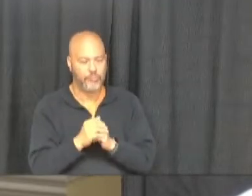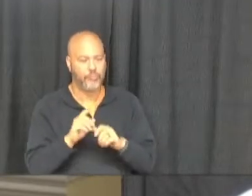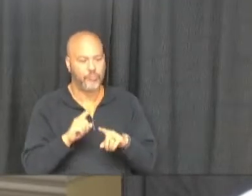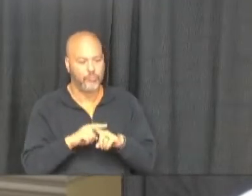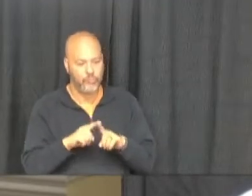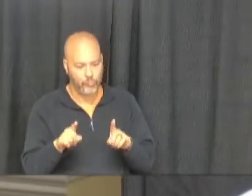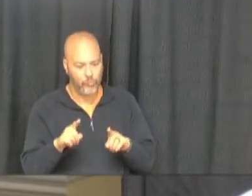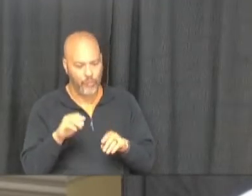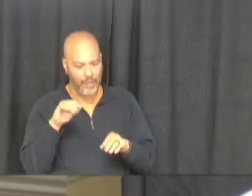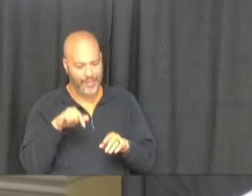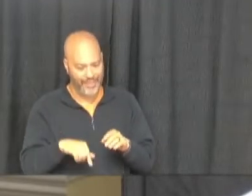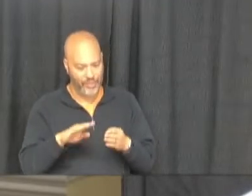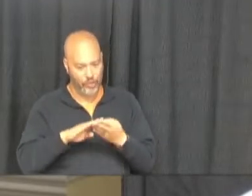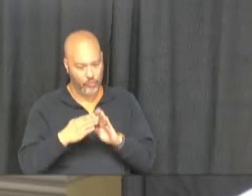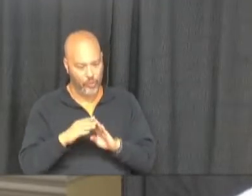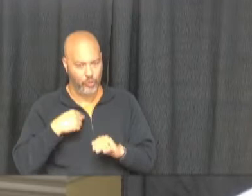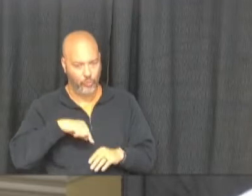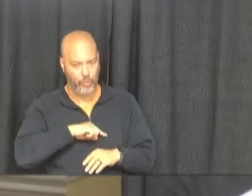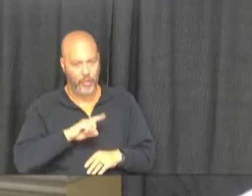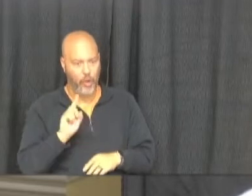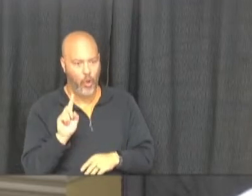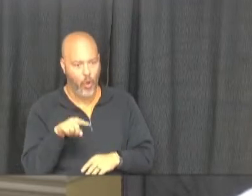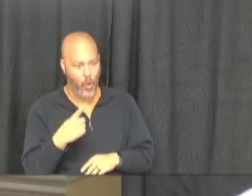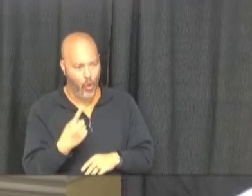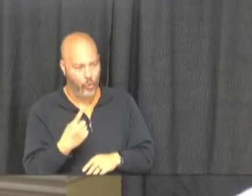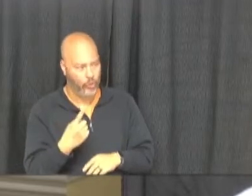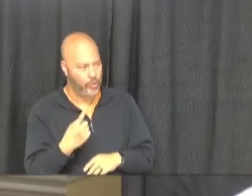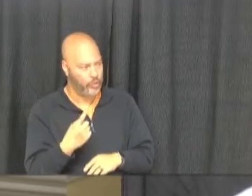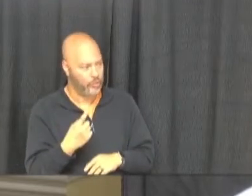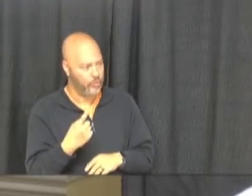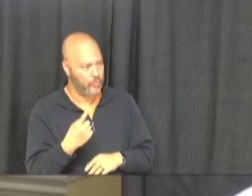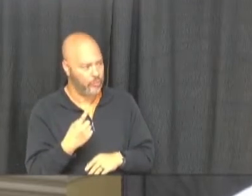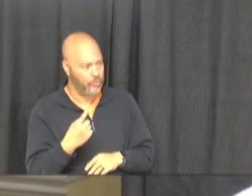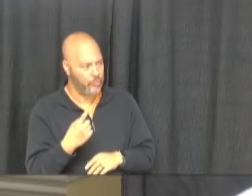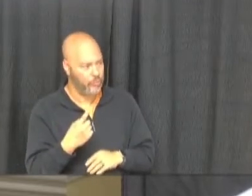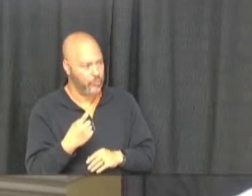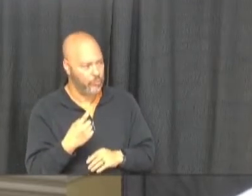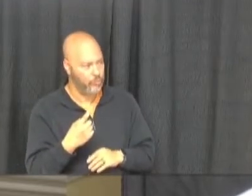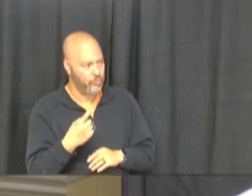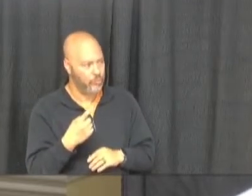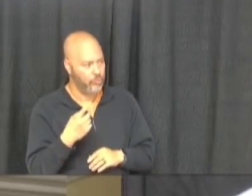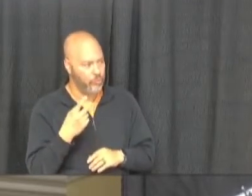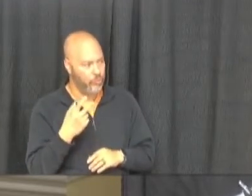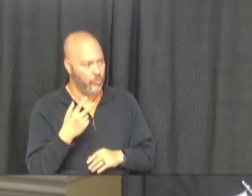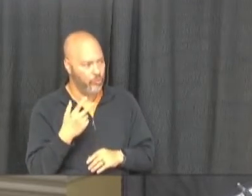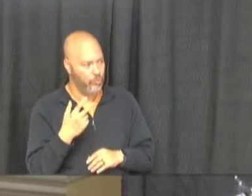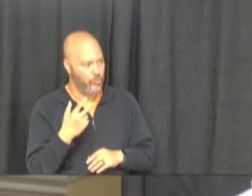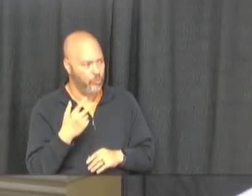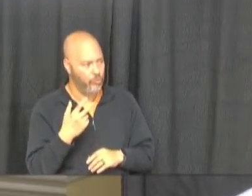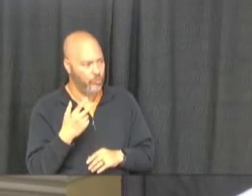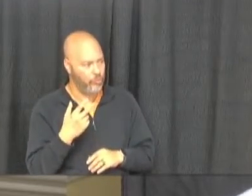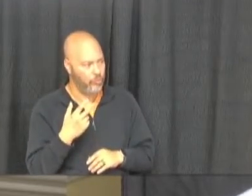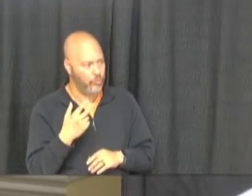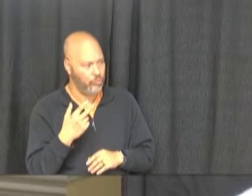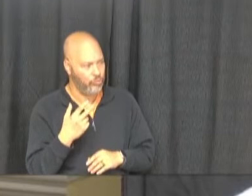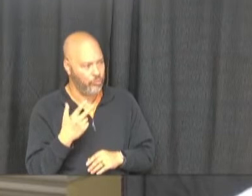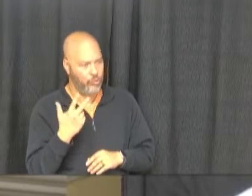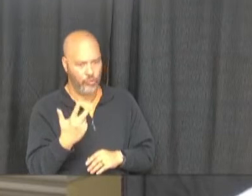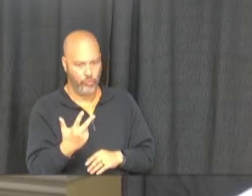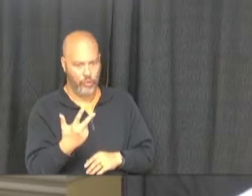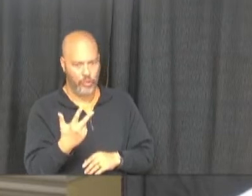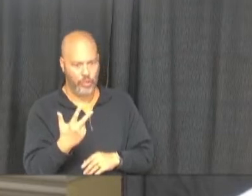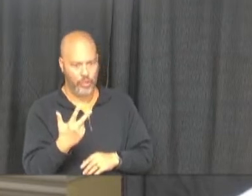But in this community, we are only two police chiefs, you know, two police, three, the 1, 2,